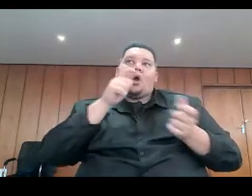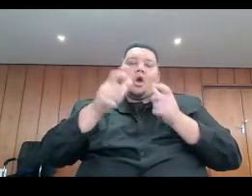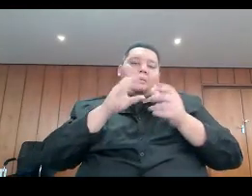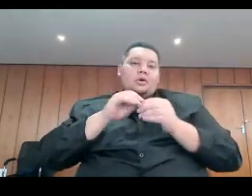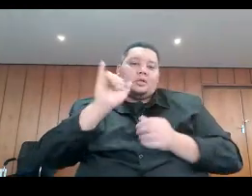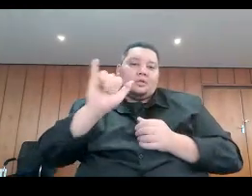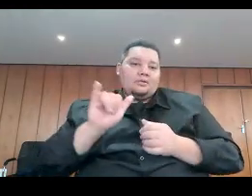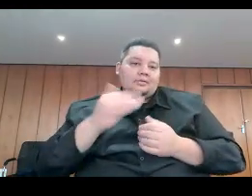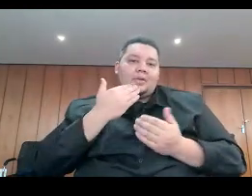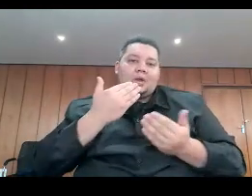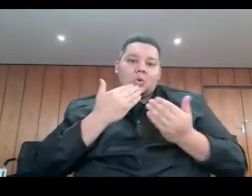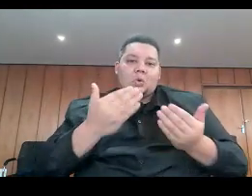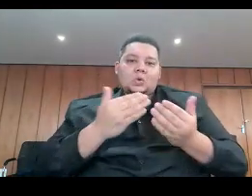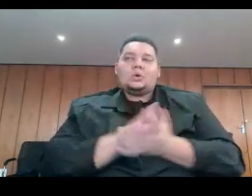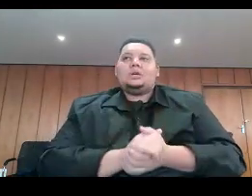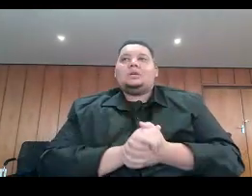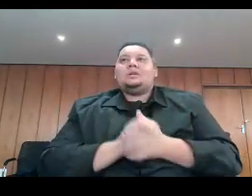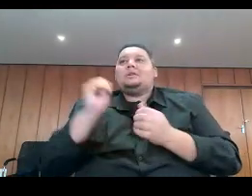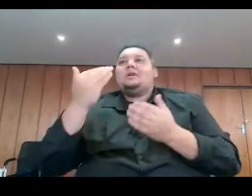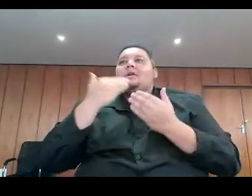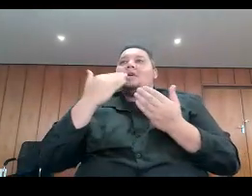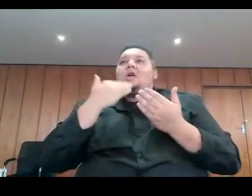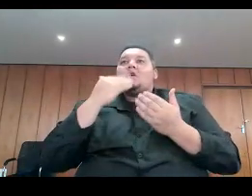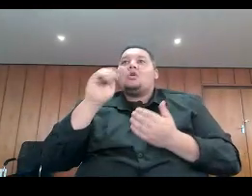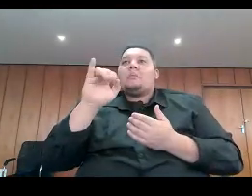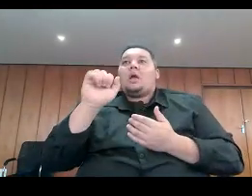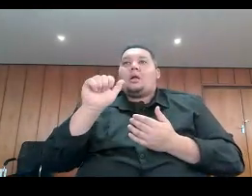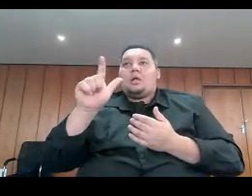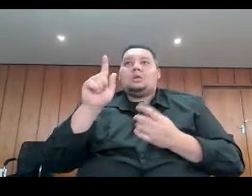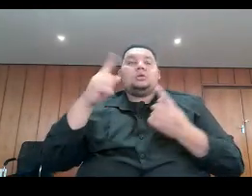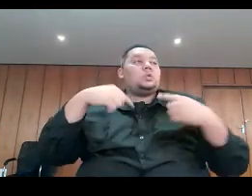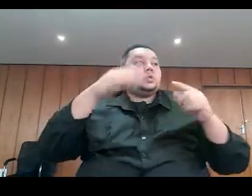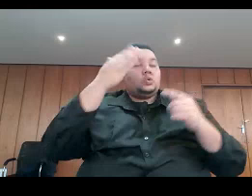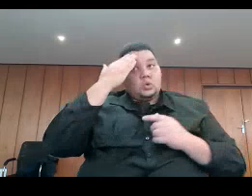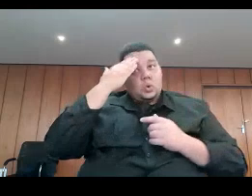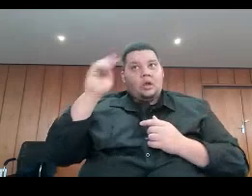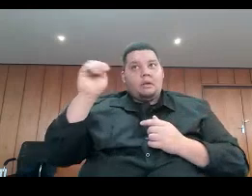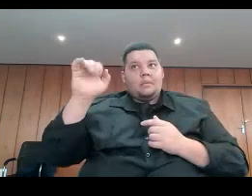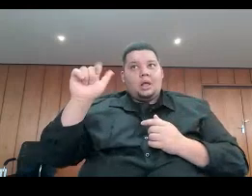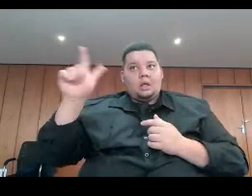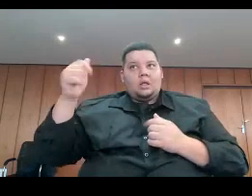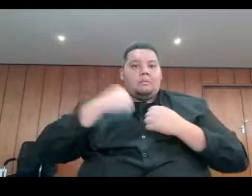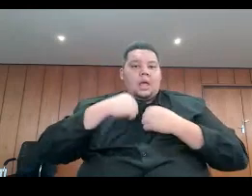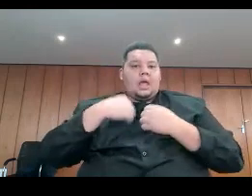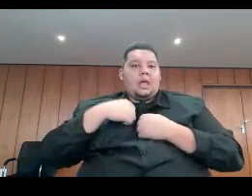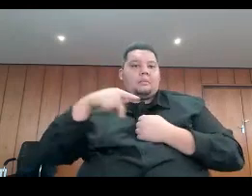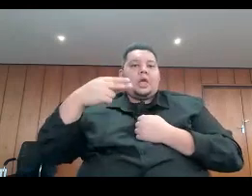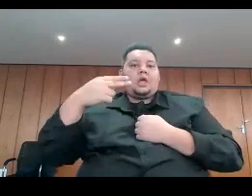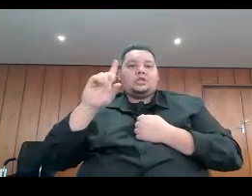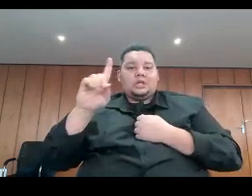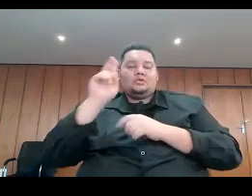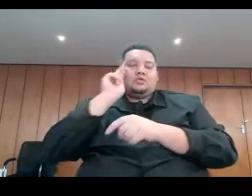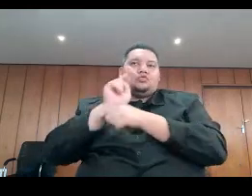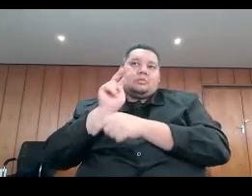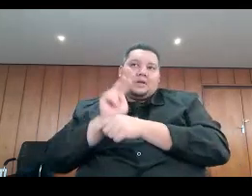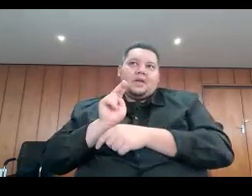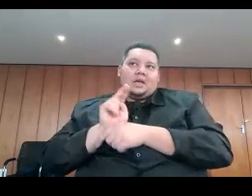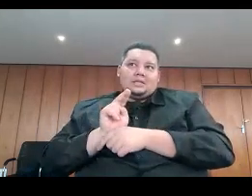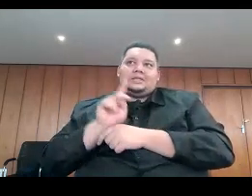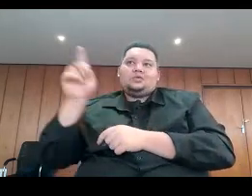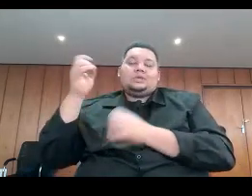Harsha. Thank you. Thank you, Michael. And just so everybody knows, Michael was my PhD supervisor. He's